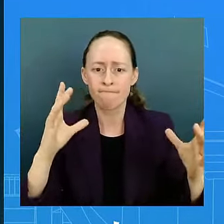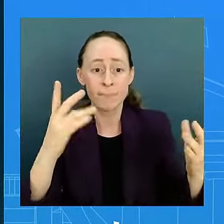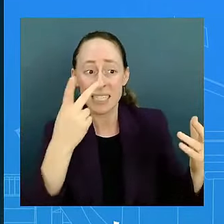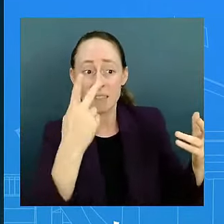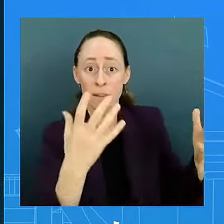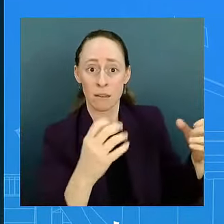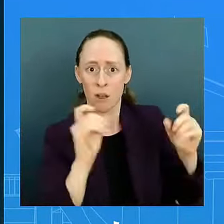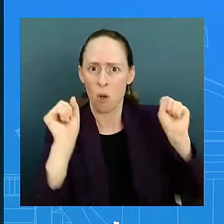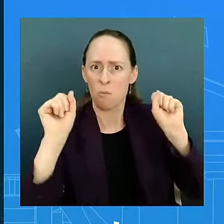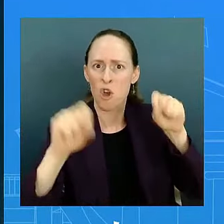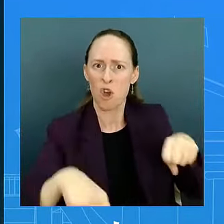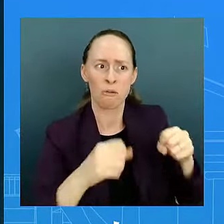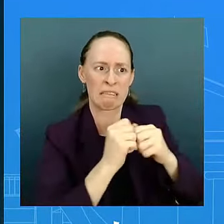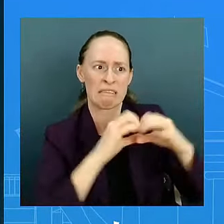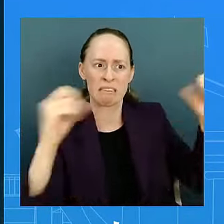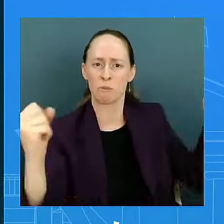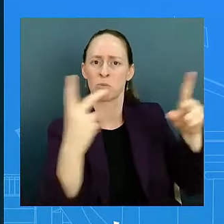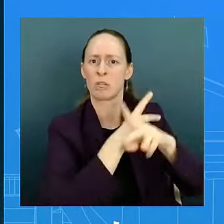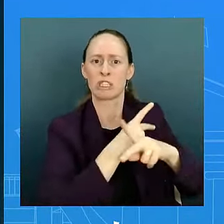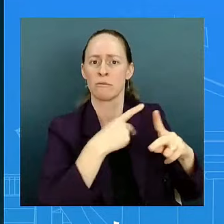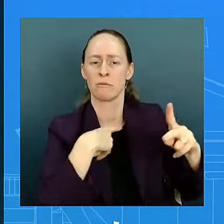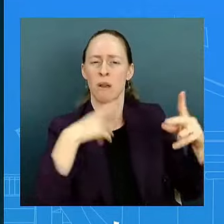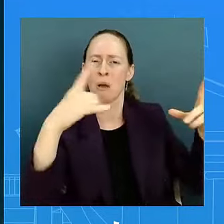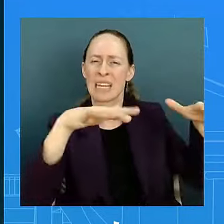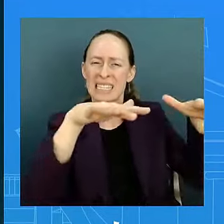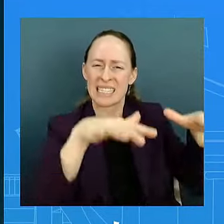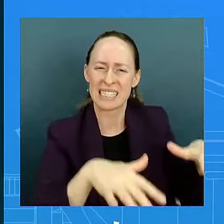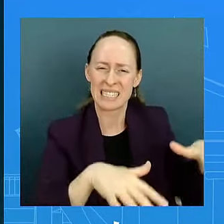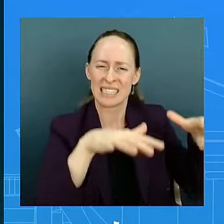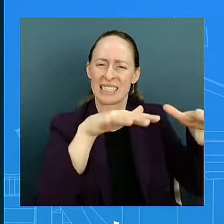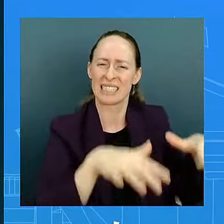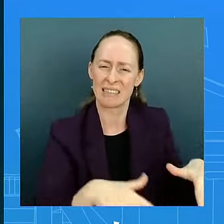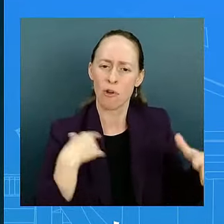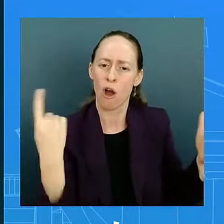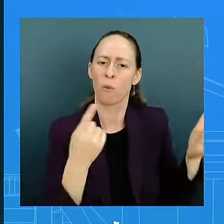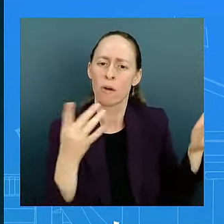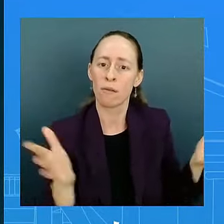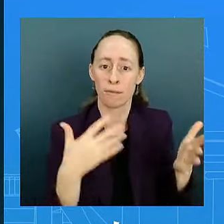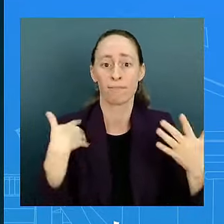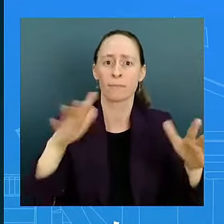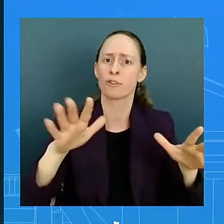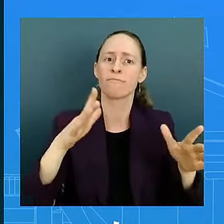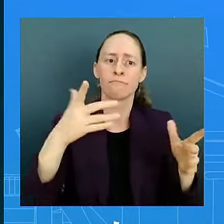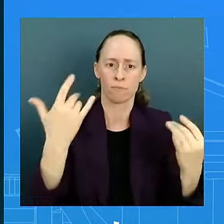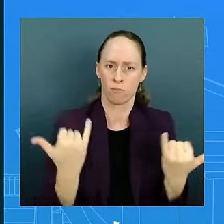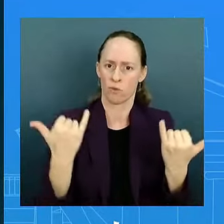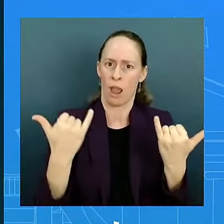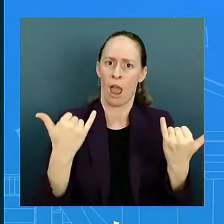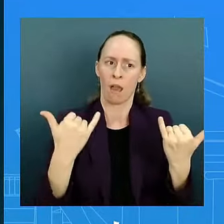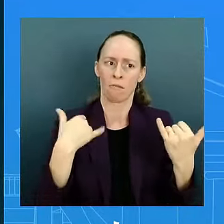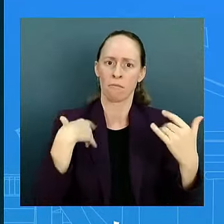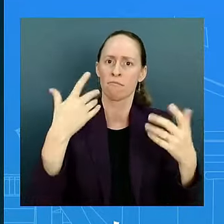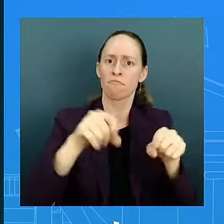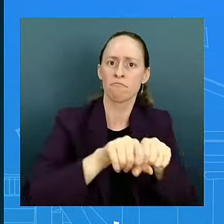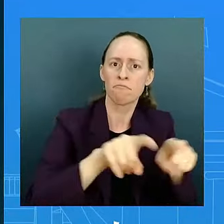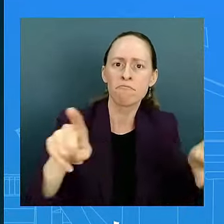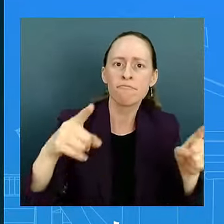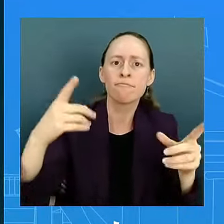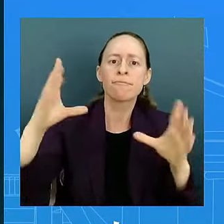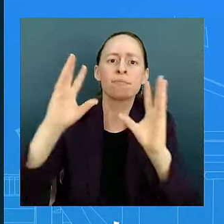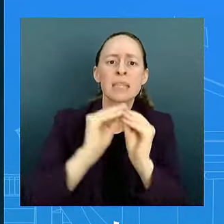two readouts today, a readout yesterday, and our focus right now is to make sure that we continue to try to